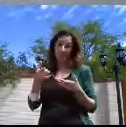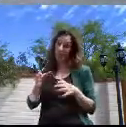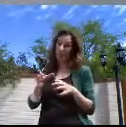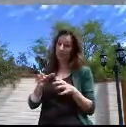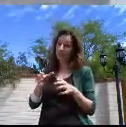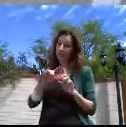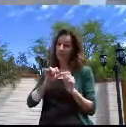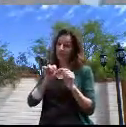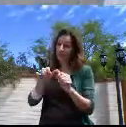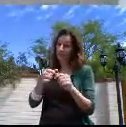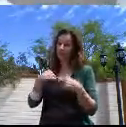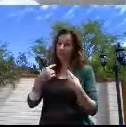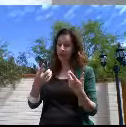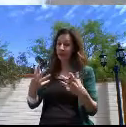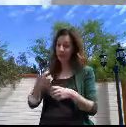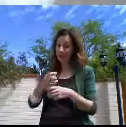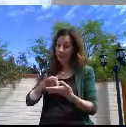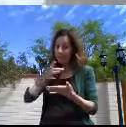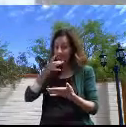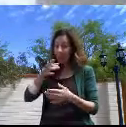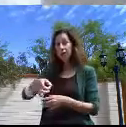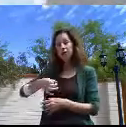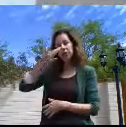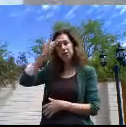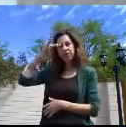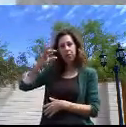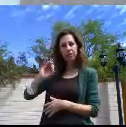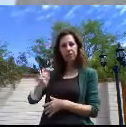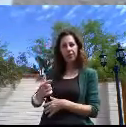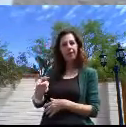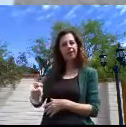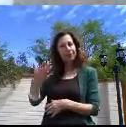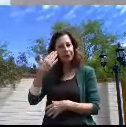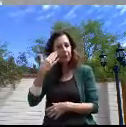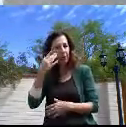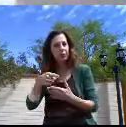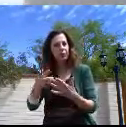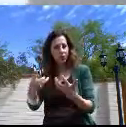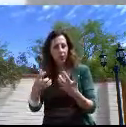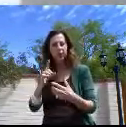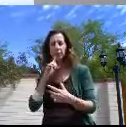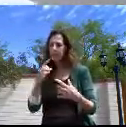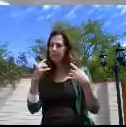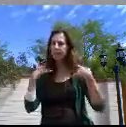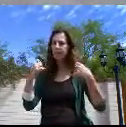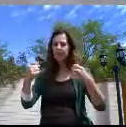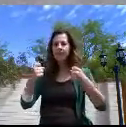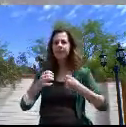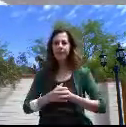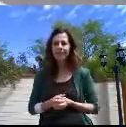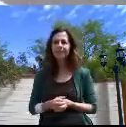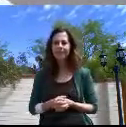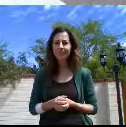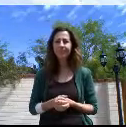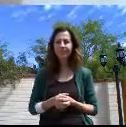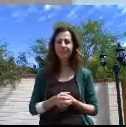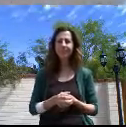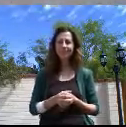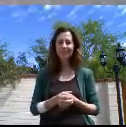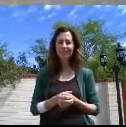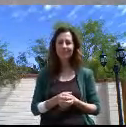she continues. All right, she's a very, very smart dog. She knows what she wants, very confident.